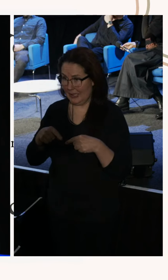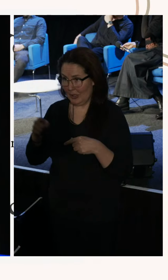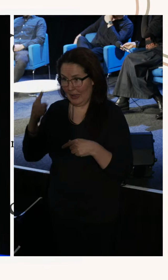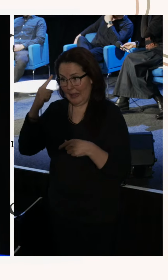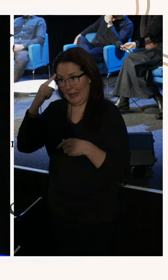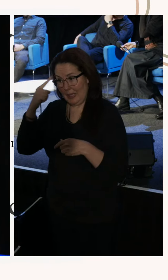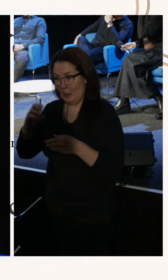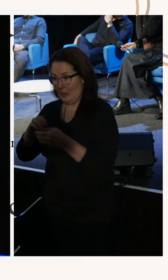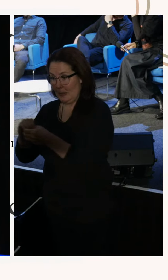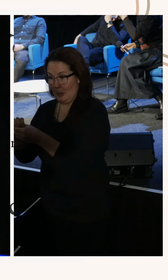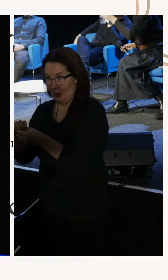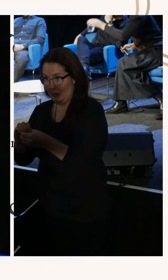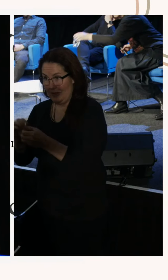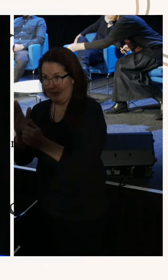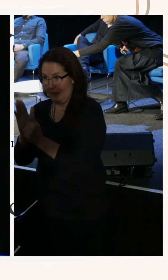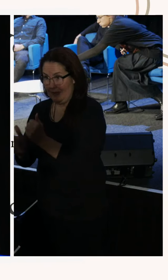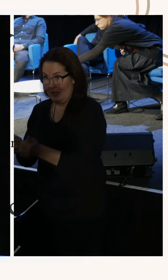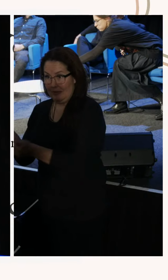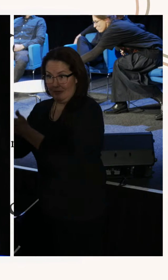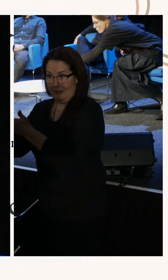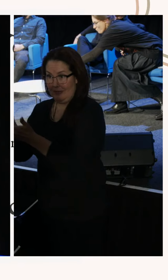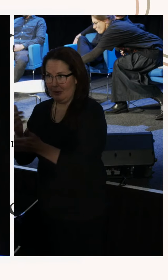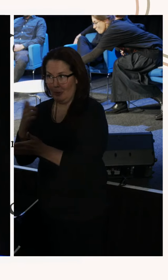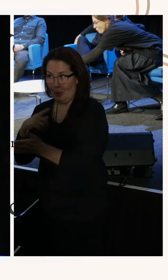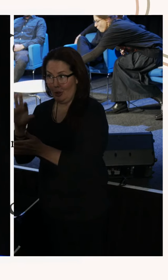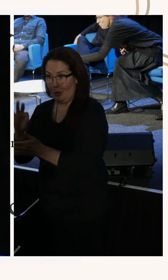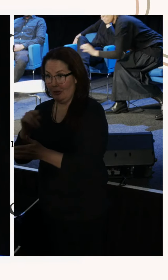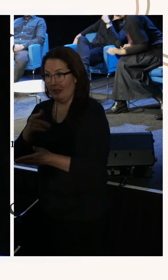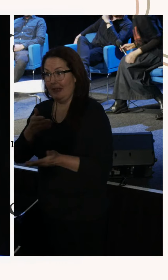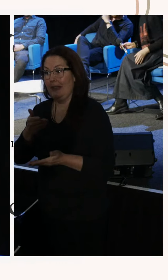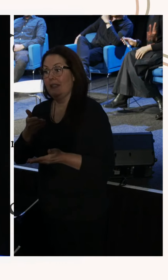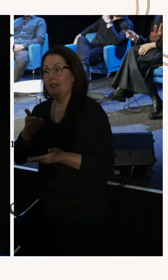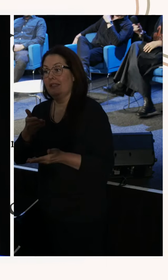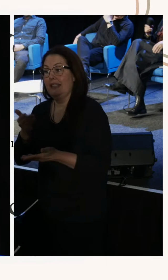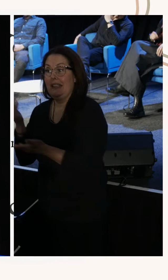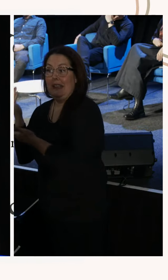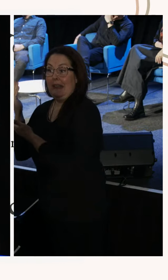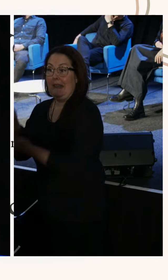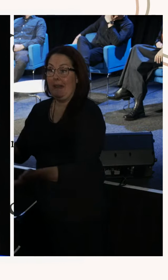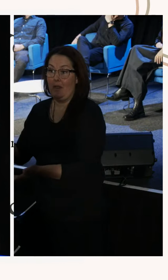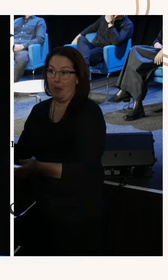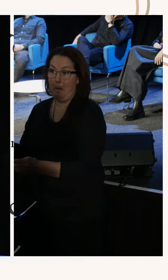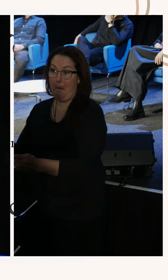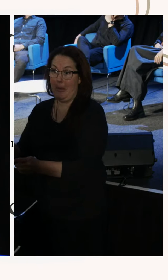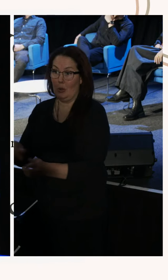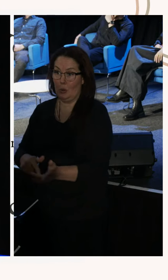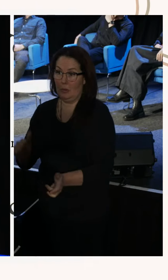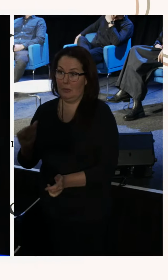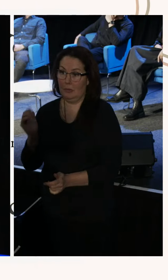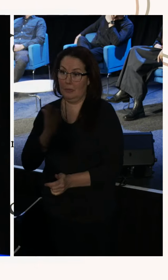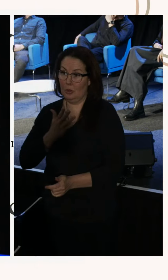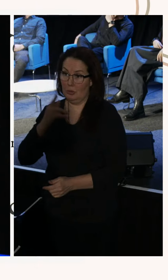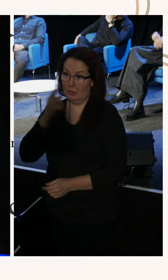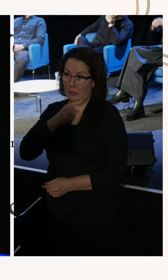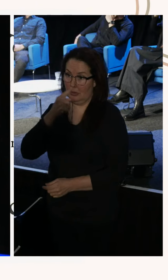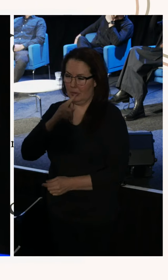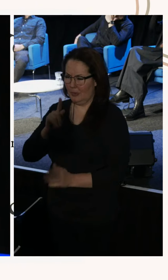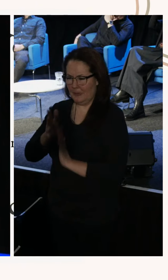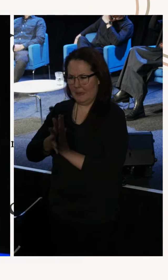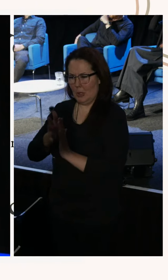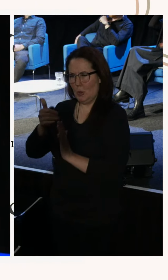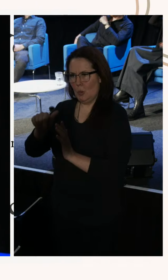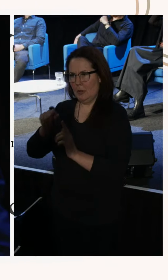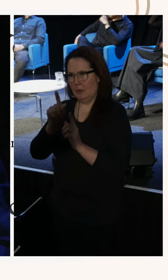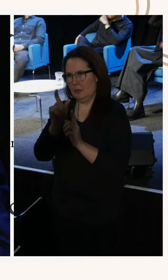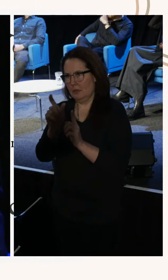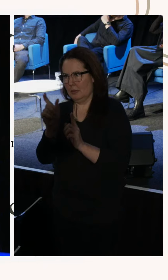never ceded, why don't you give it back? So what does it mean to use this rhetoric